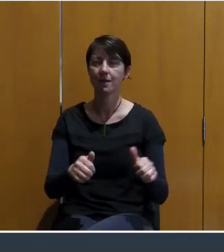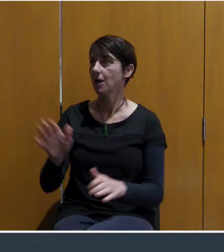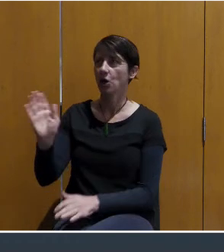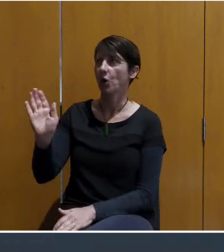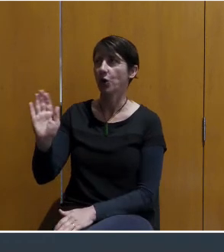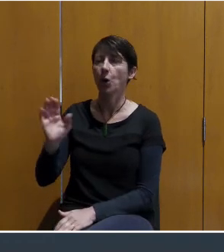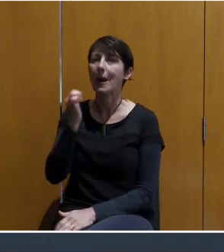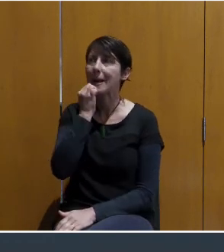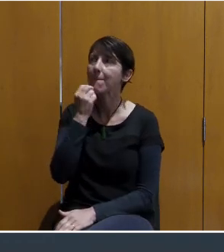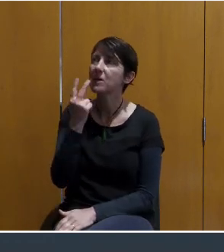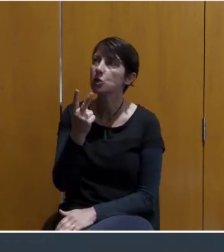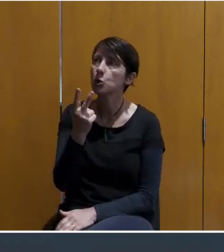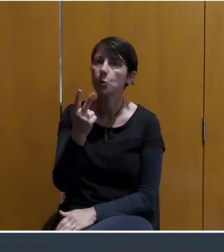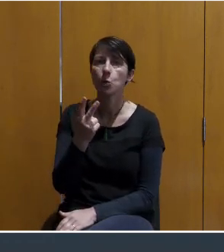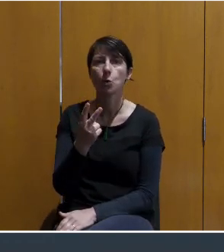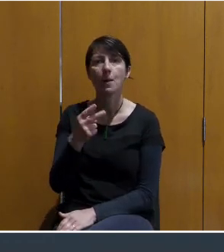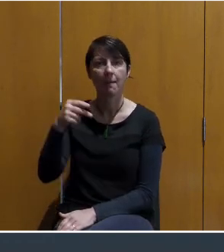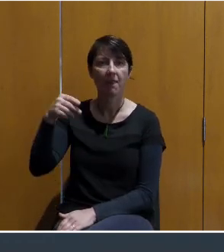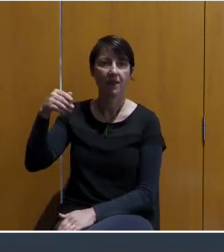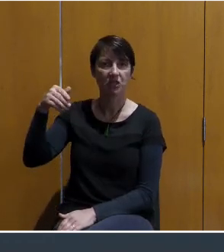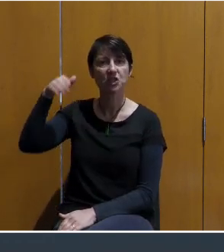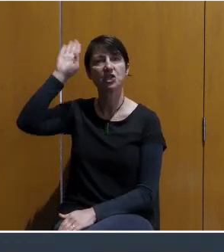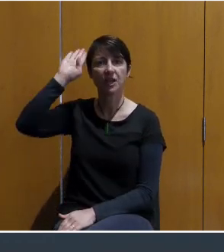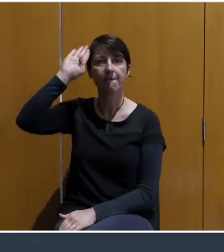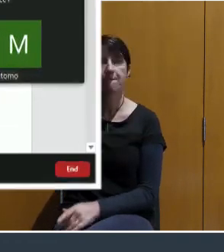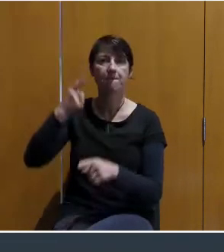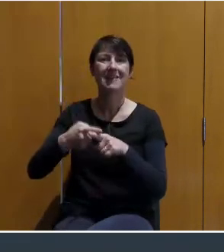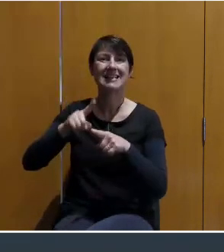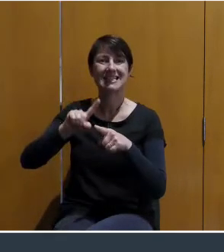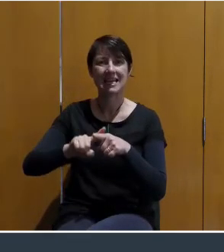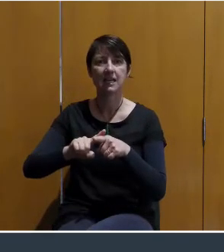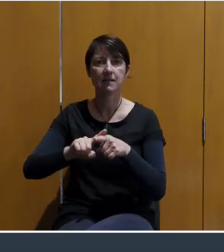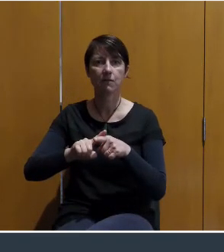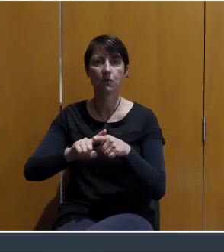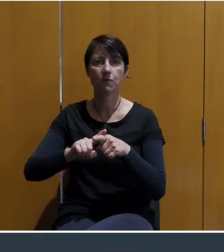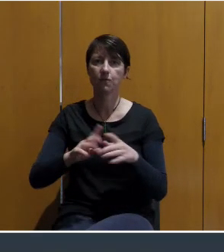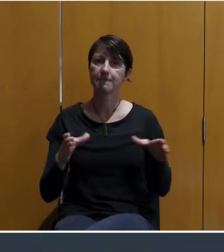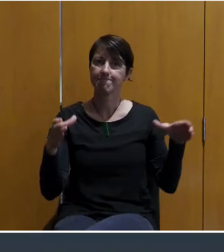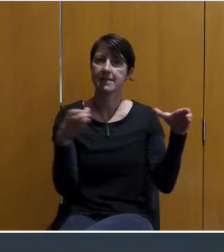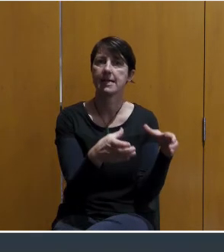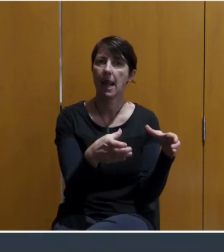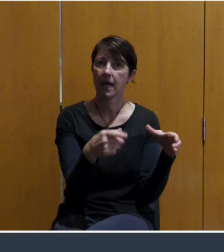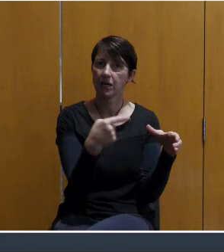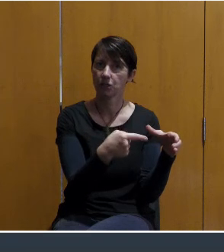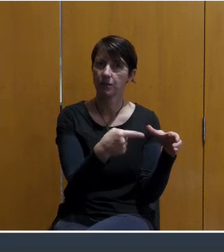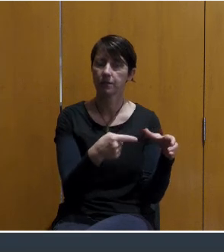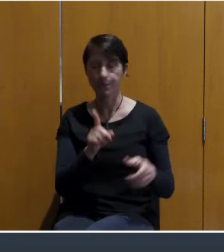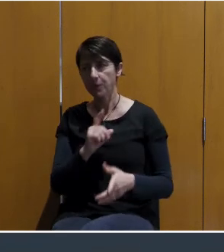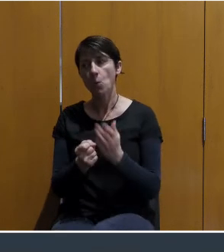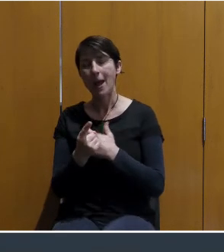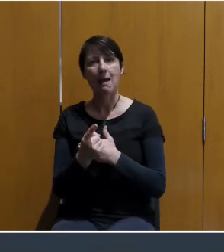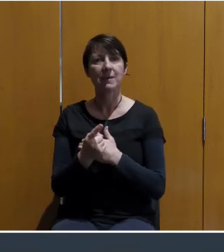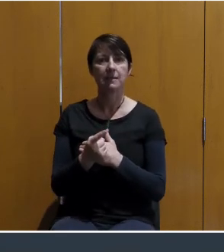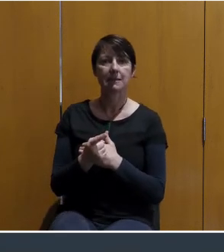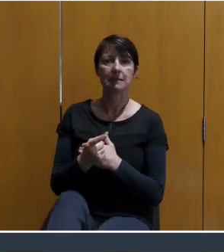So number 2 with the chief executive delegation. So as a, what's happened in this instance is that a member of the public